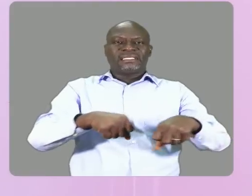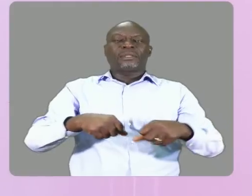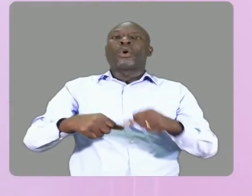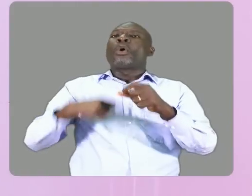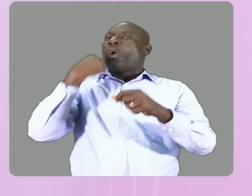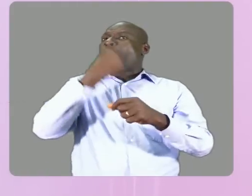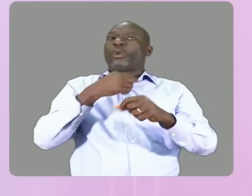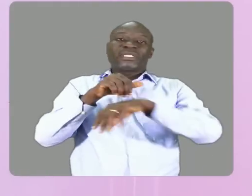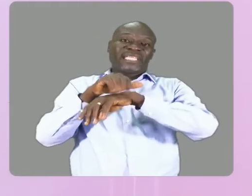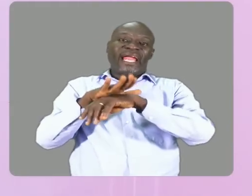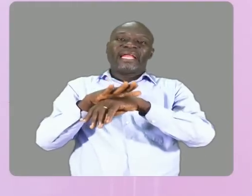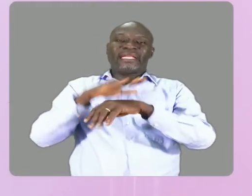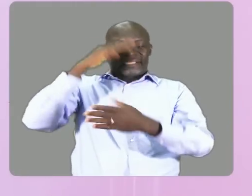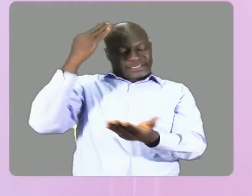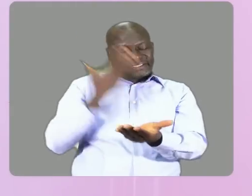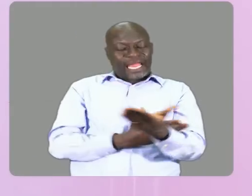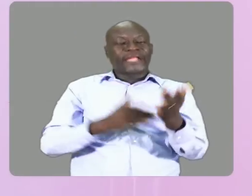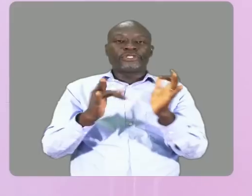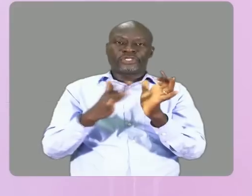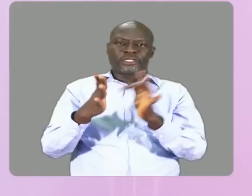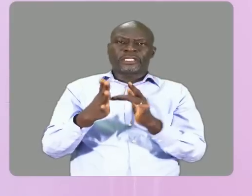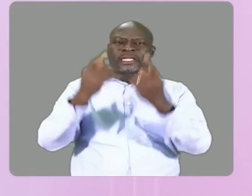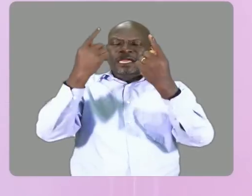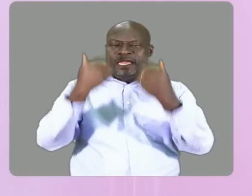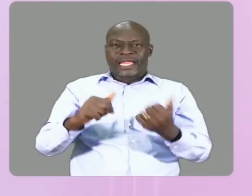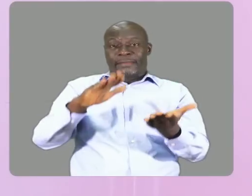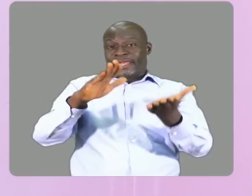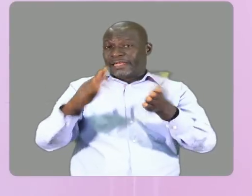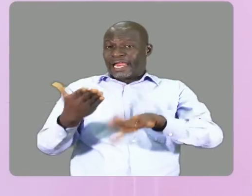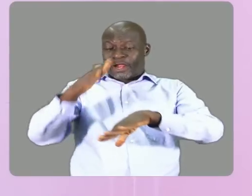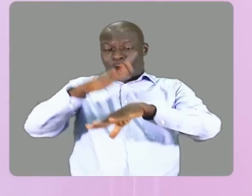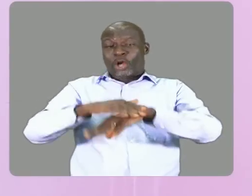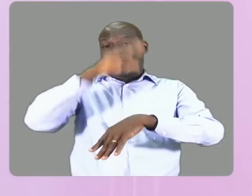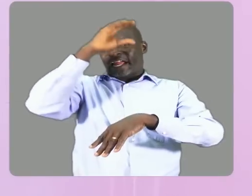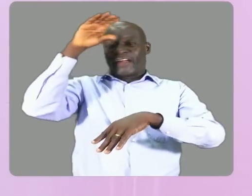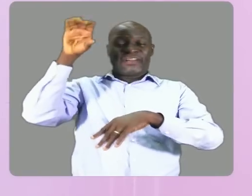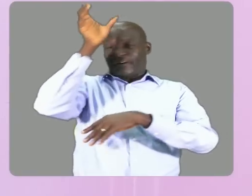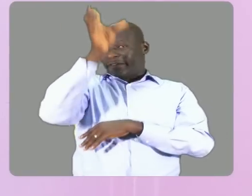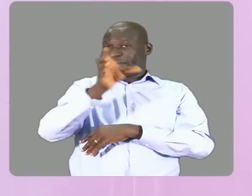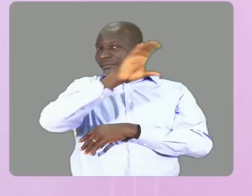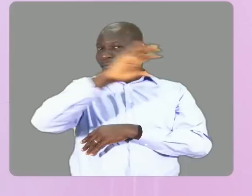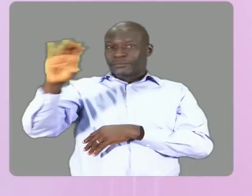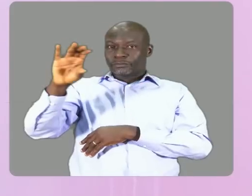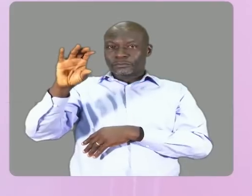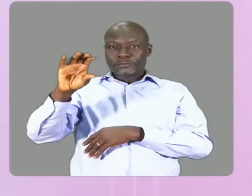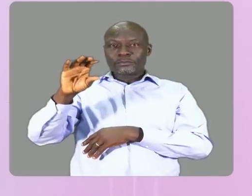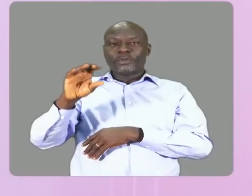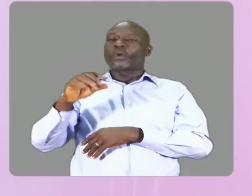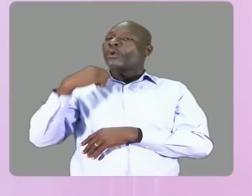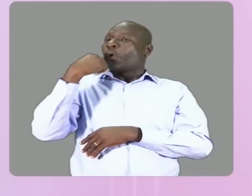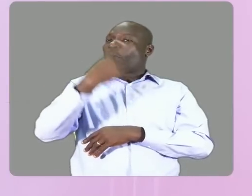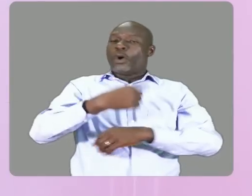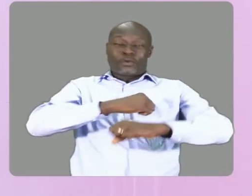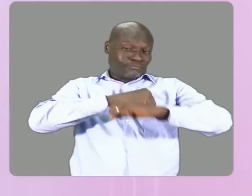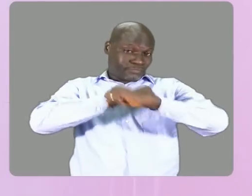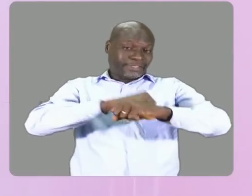ba kristo ema obewu ye e wo calvary asenua no so no ono na ho bambo awa di bo nipa